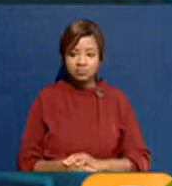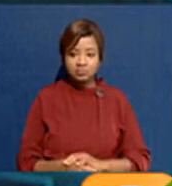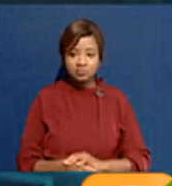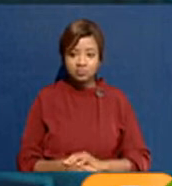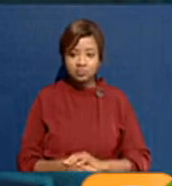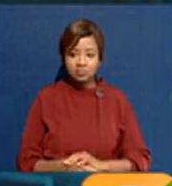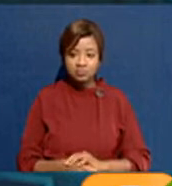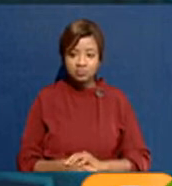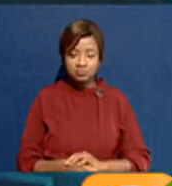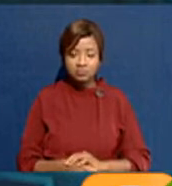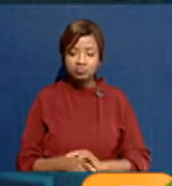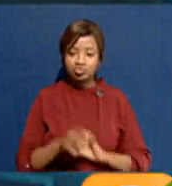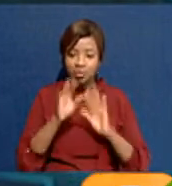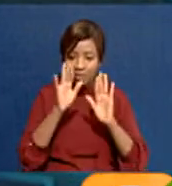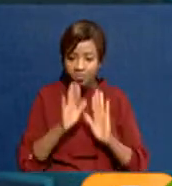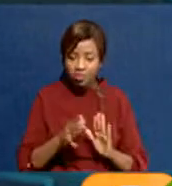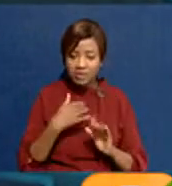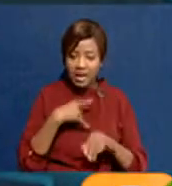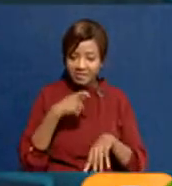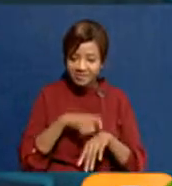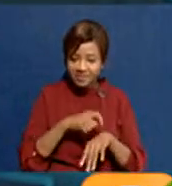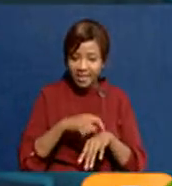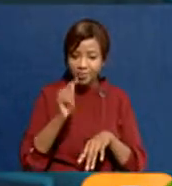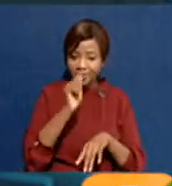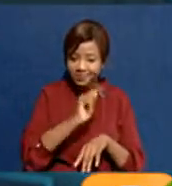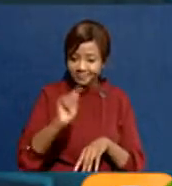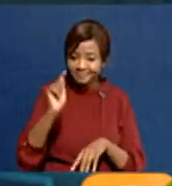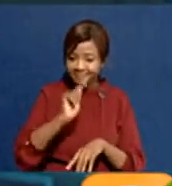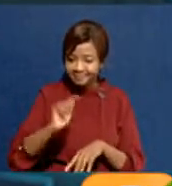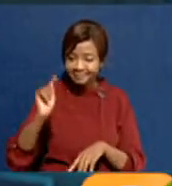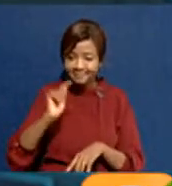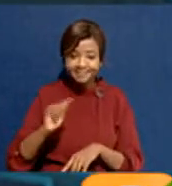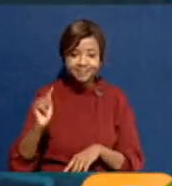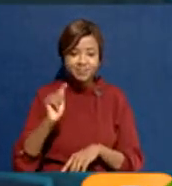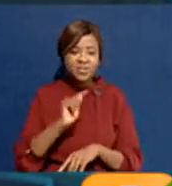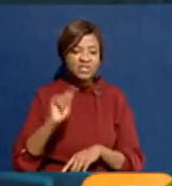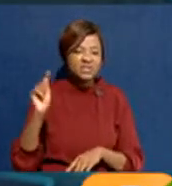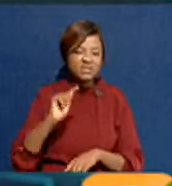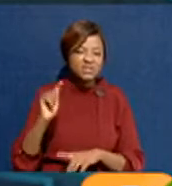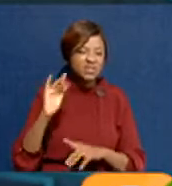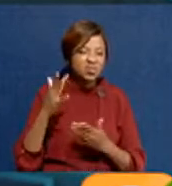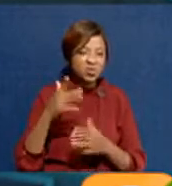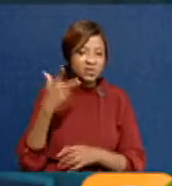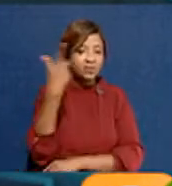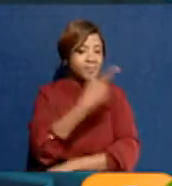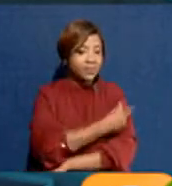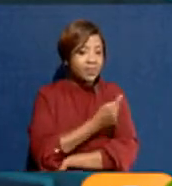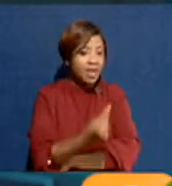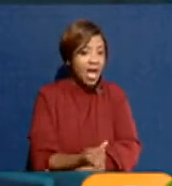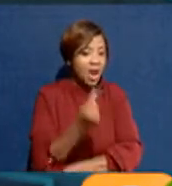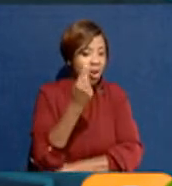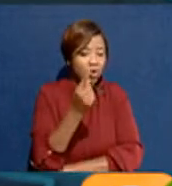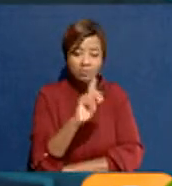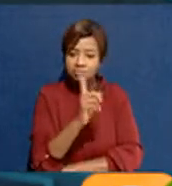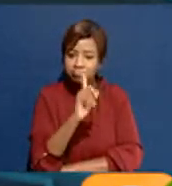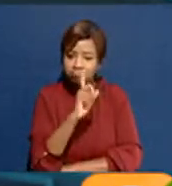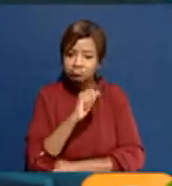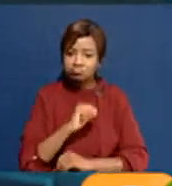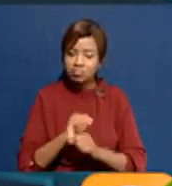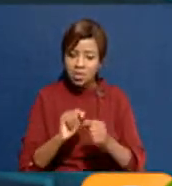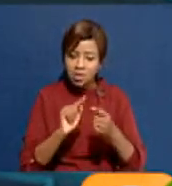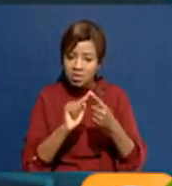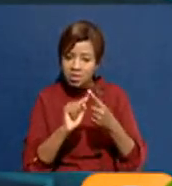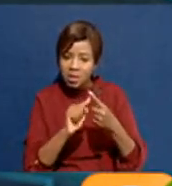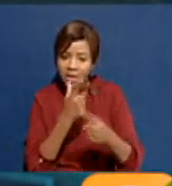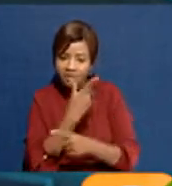session of education. And it's not education on just matters immunization, but education touching